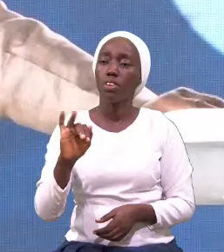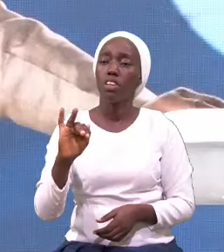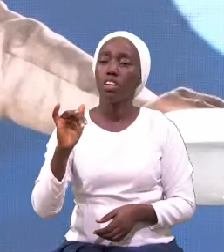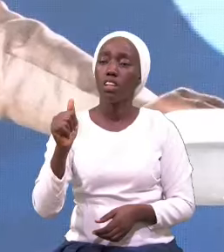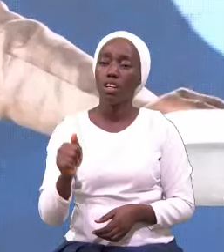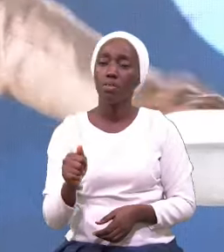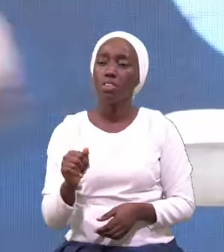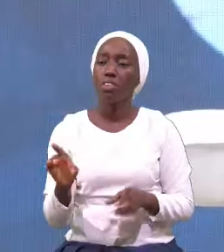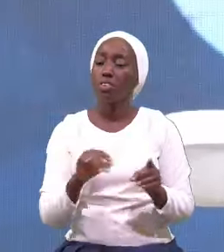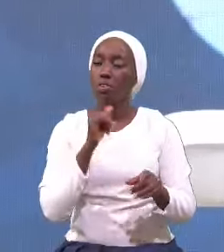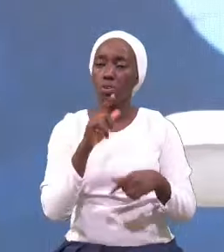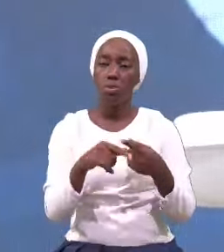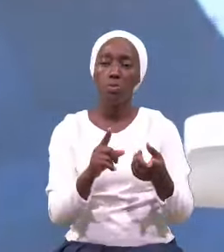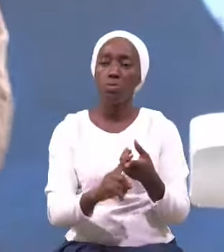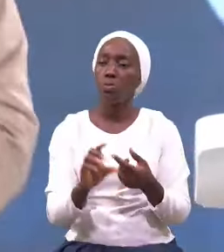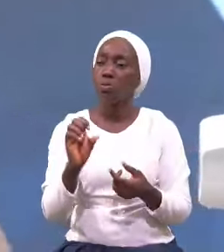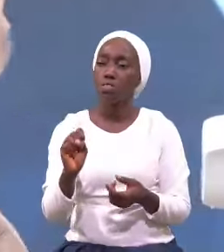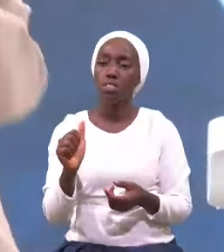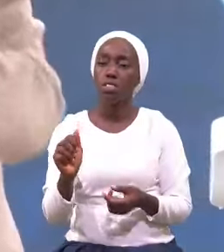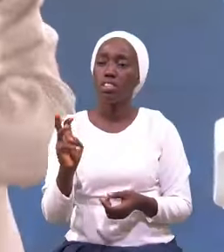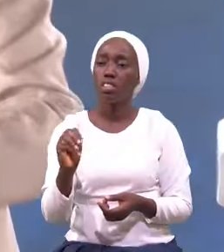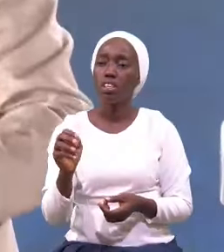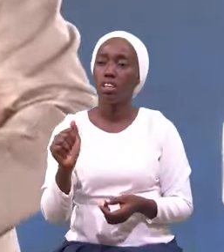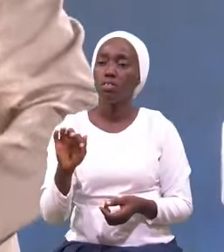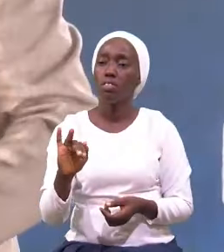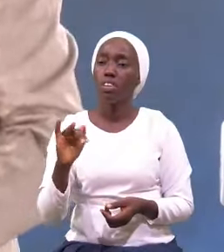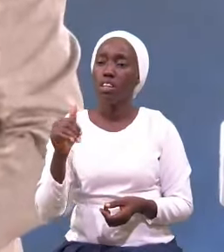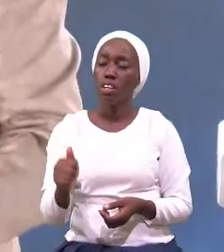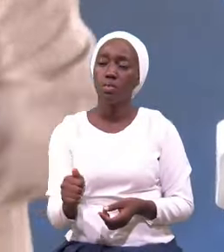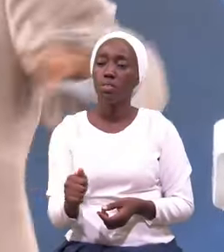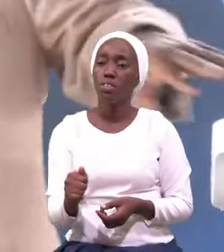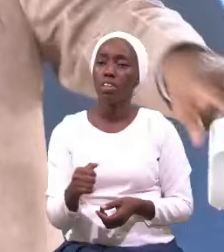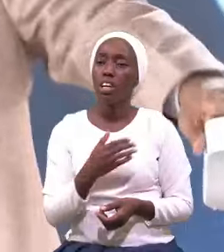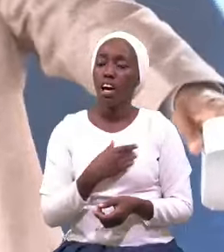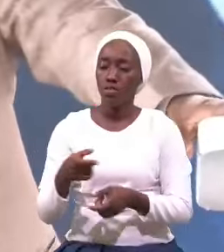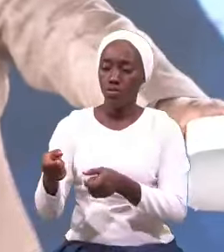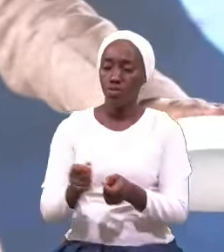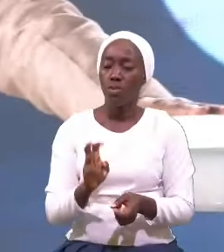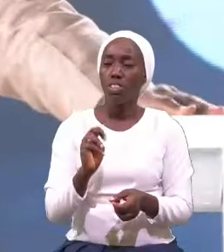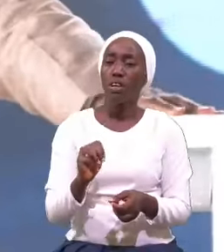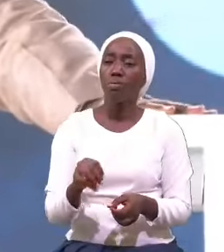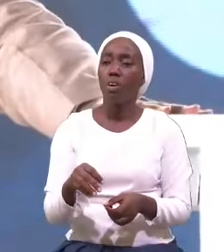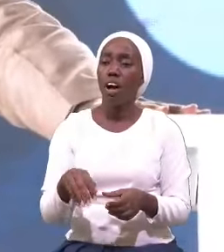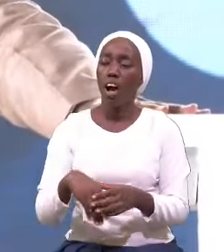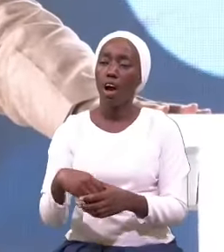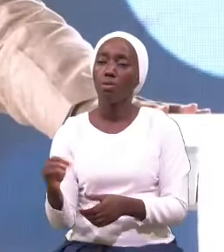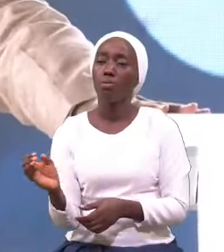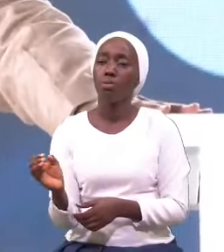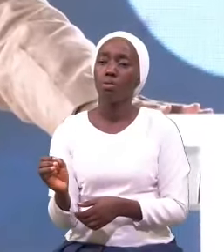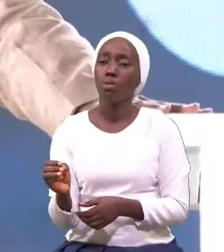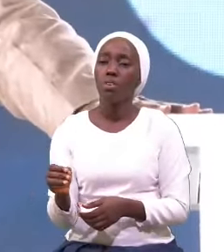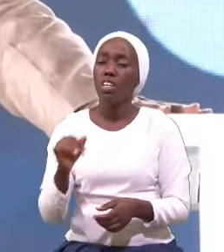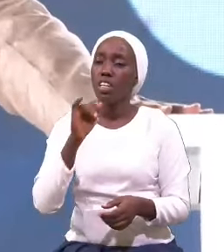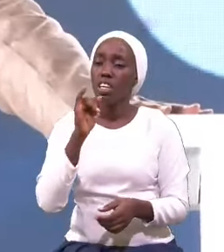Samaria. Until the persecution came and drove them out. It's the